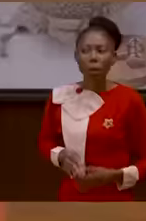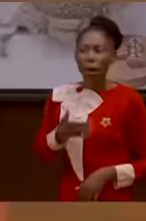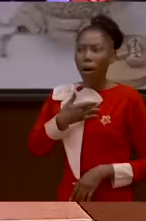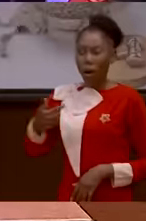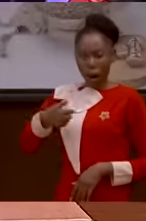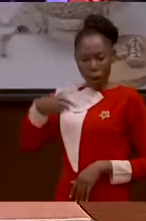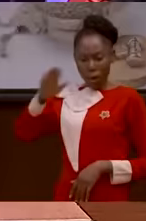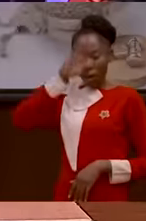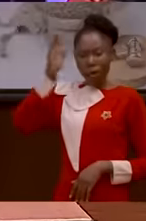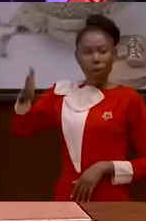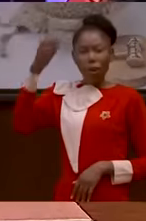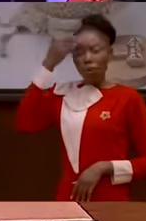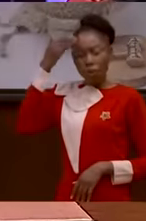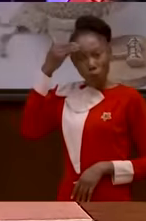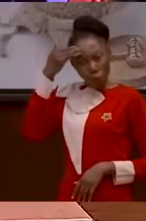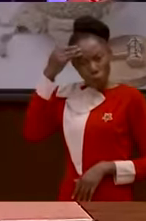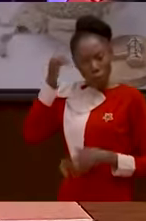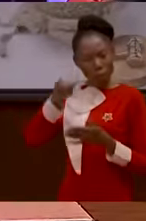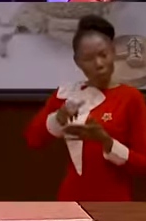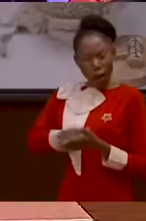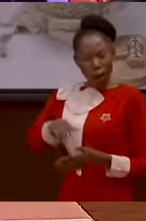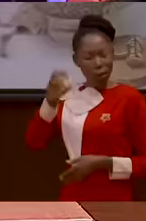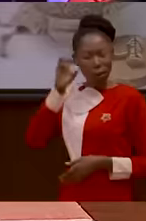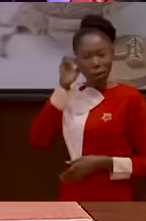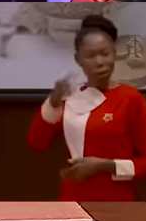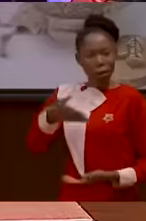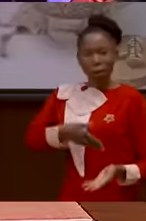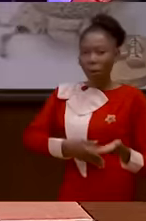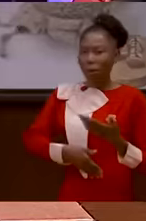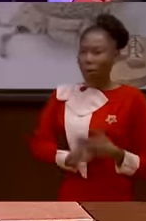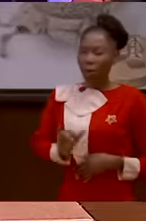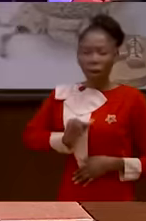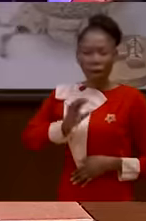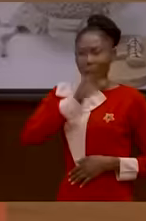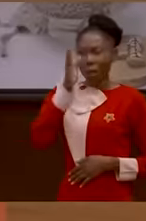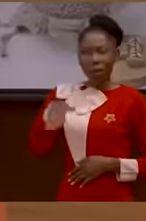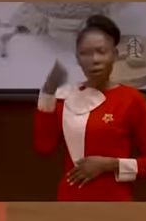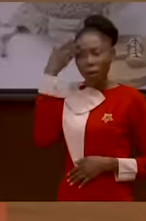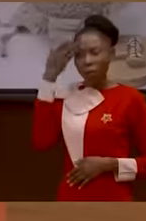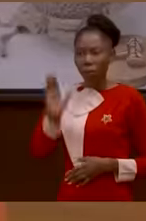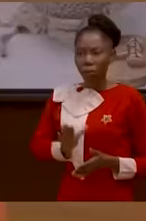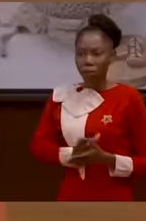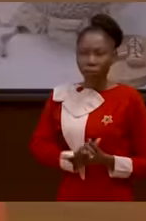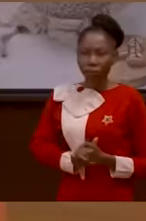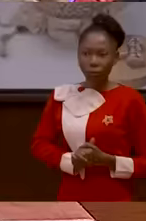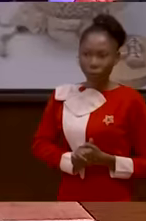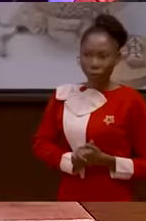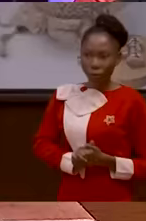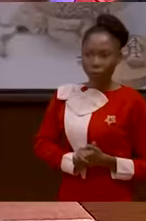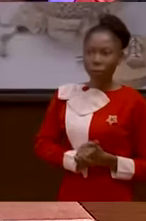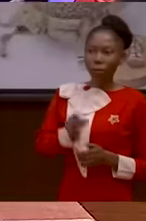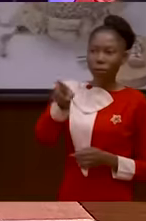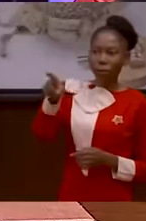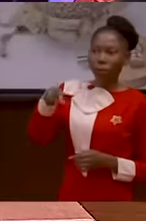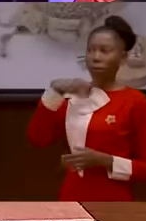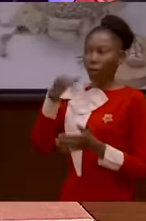to any child. Because she said it now that I block her on every social media. And how did you send it to you me? You have a Facebook